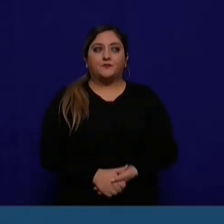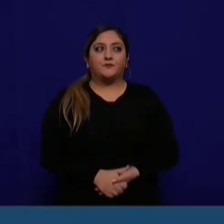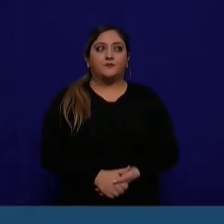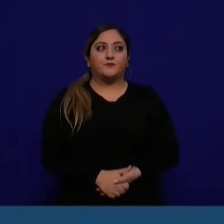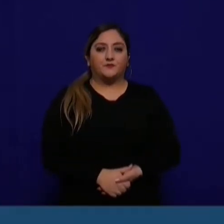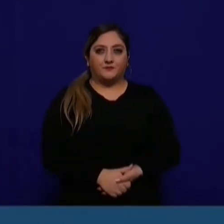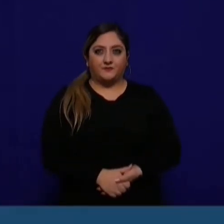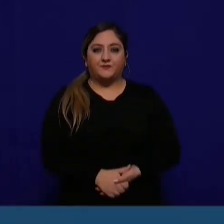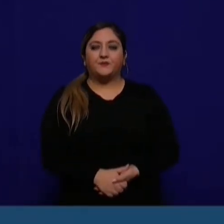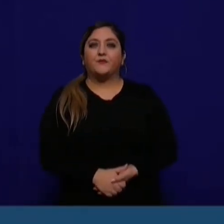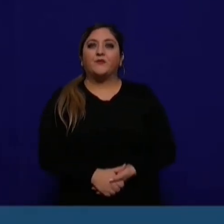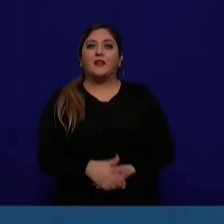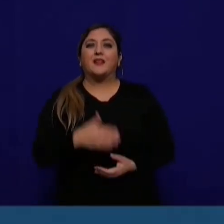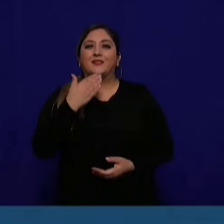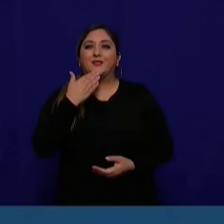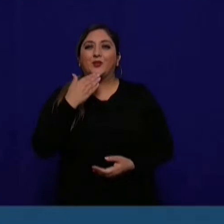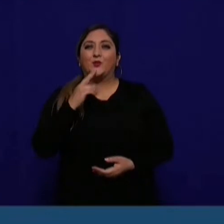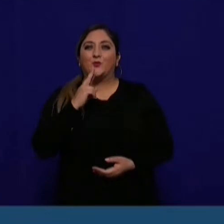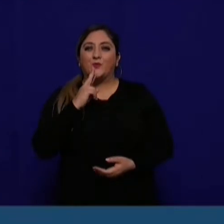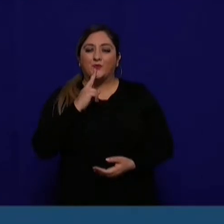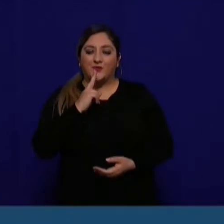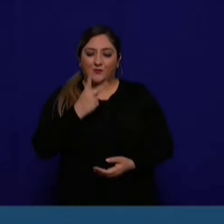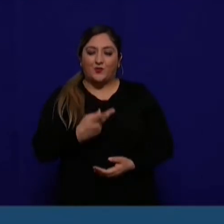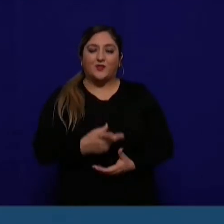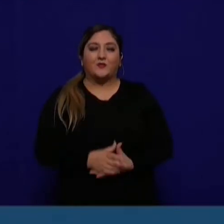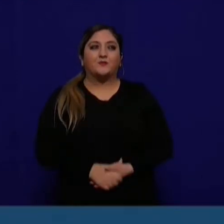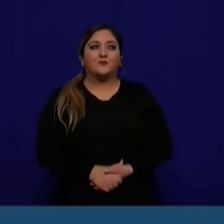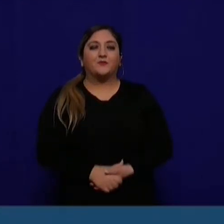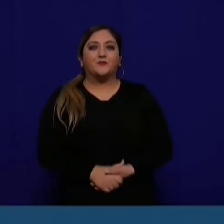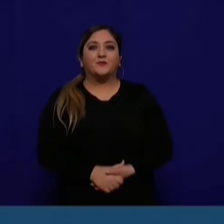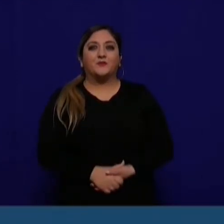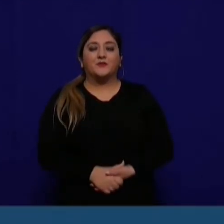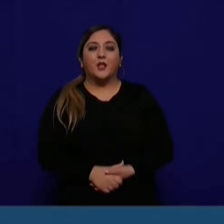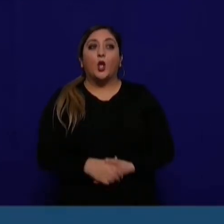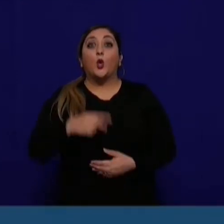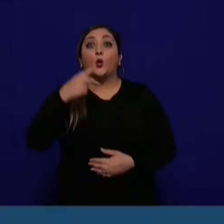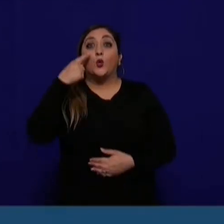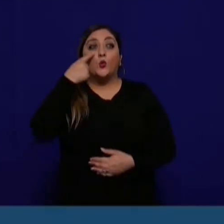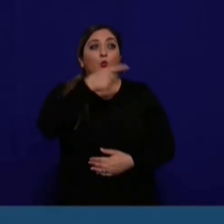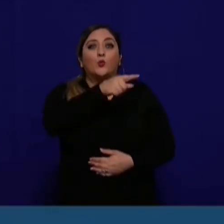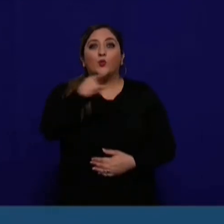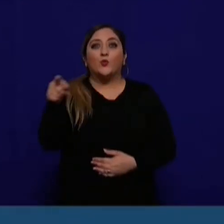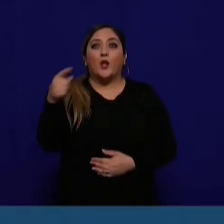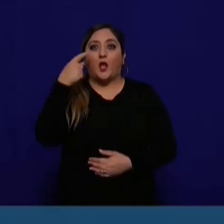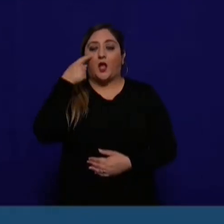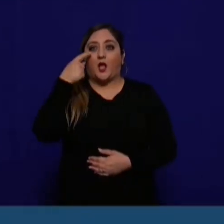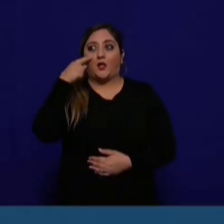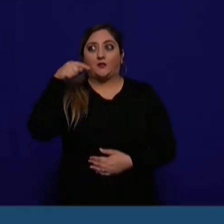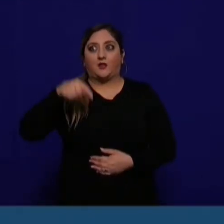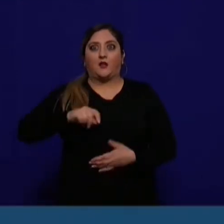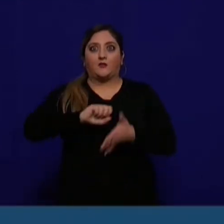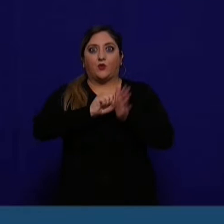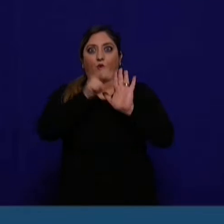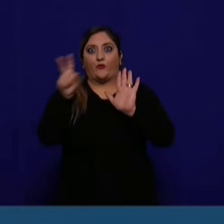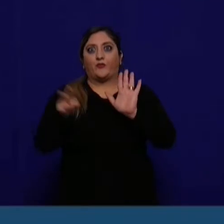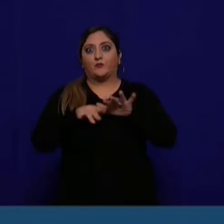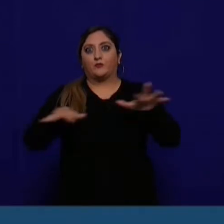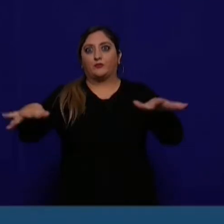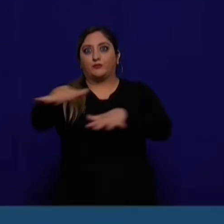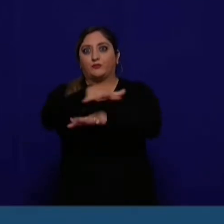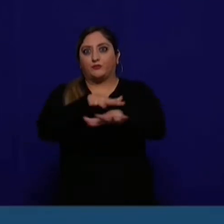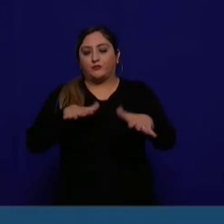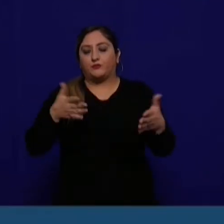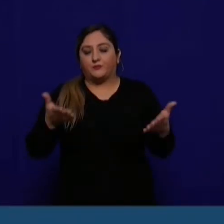mistoqsijiet importanti ħafna. L-ewwel nett kemm kulħadd ra x'ġara tul din il-pandemija u